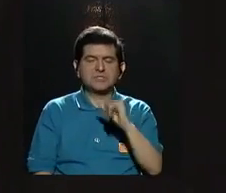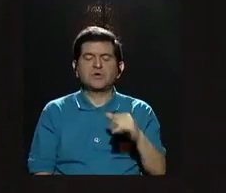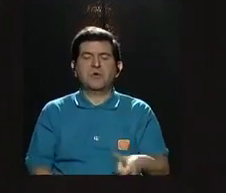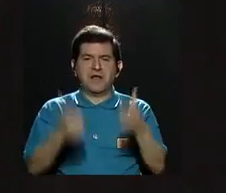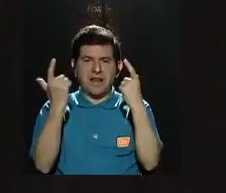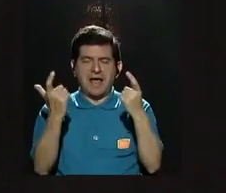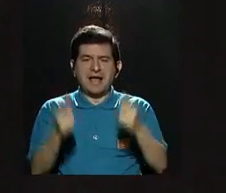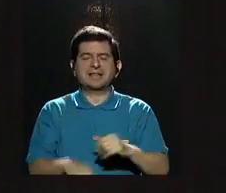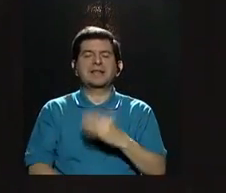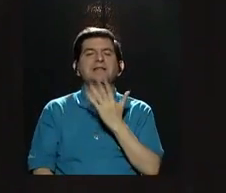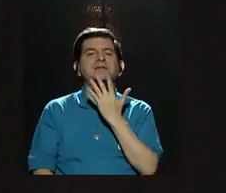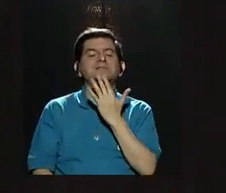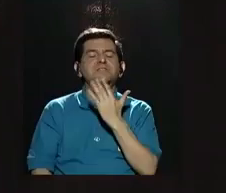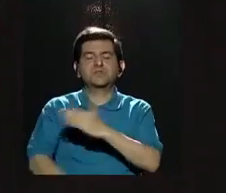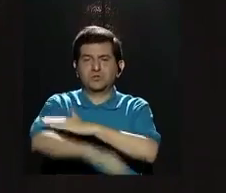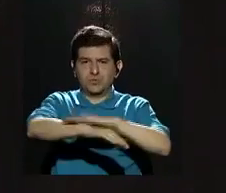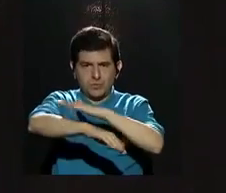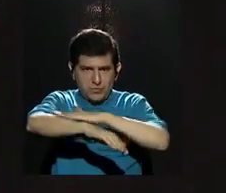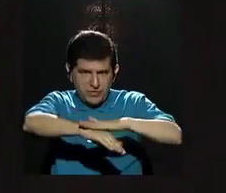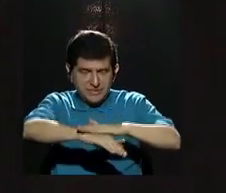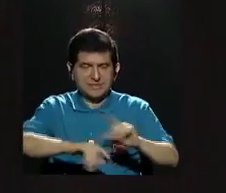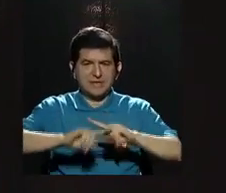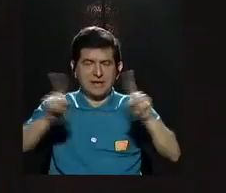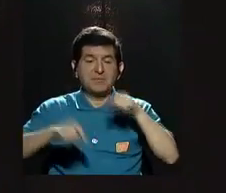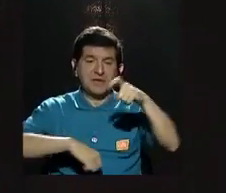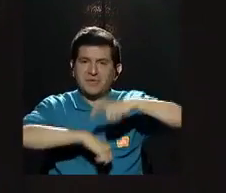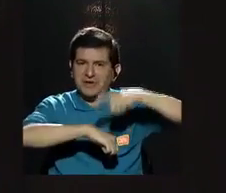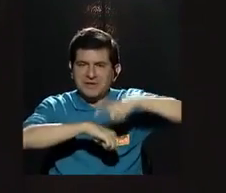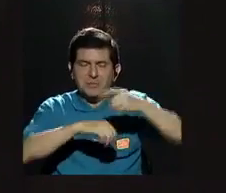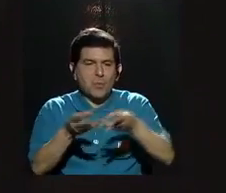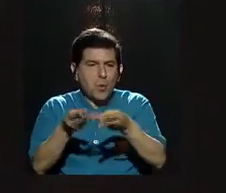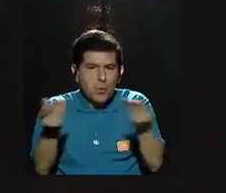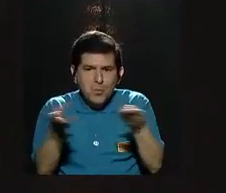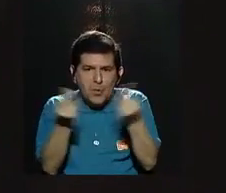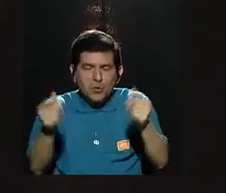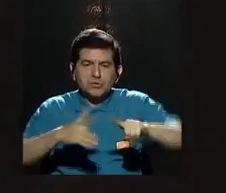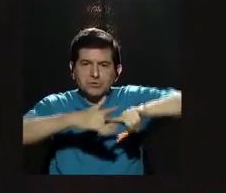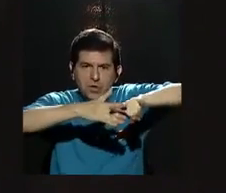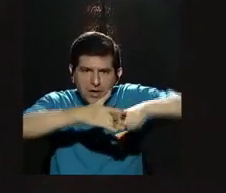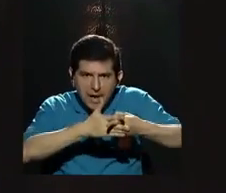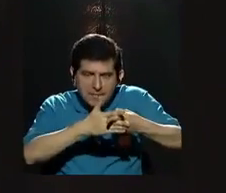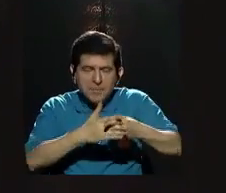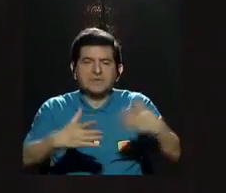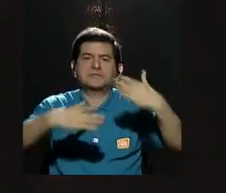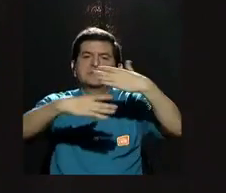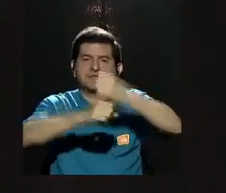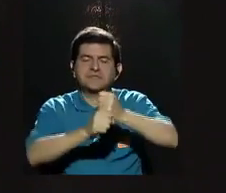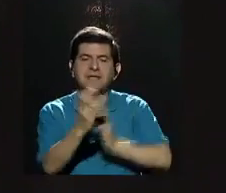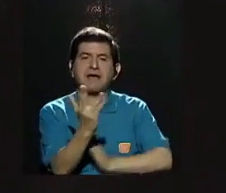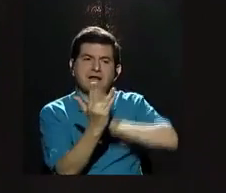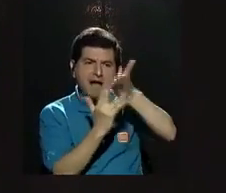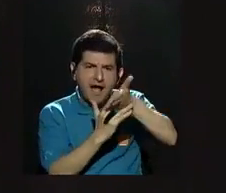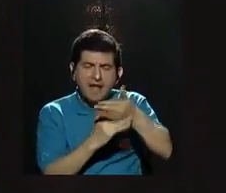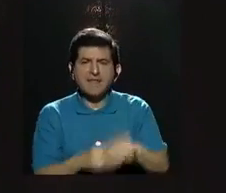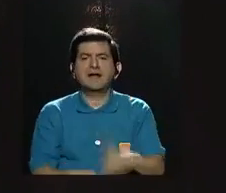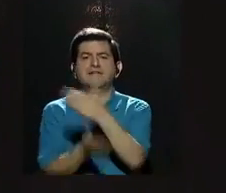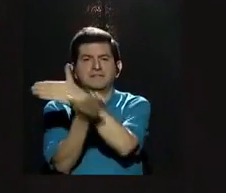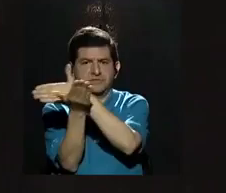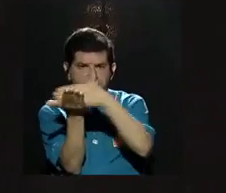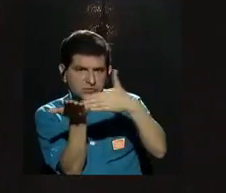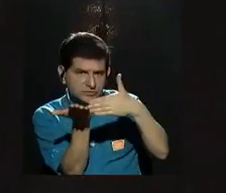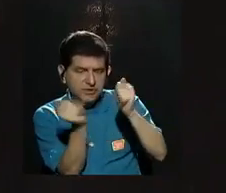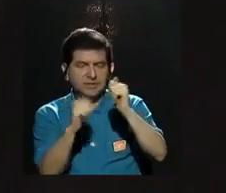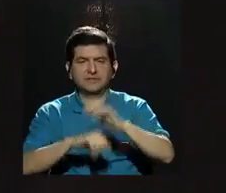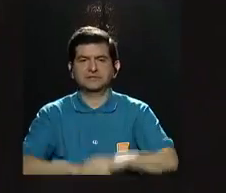But of course, during this period, manufacturing begins to take place across national borders. And incidentally,